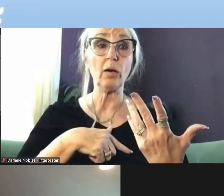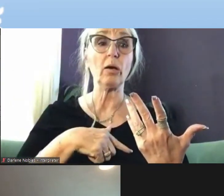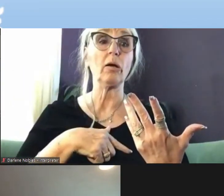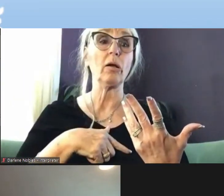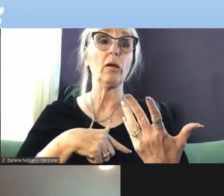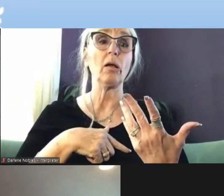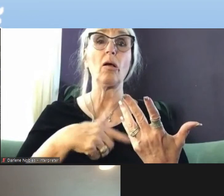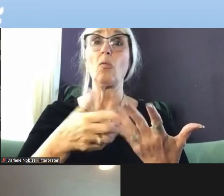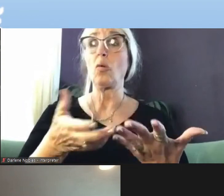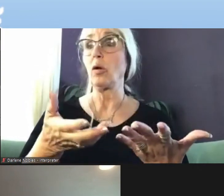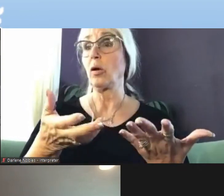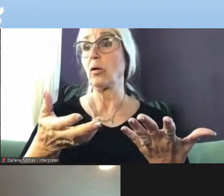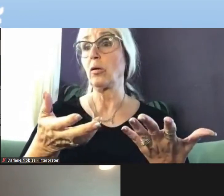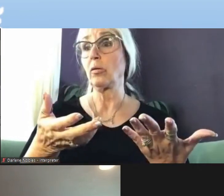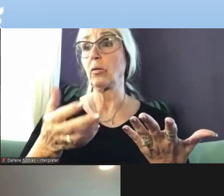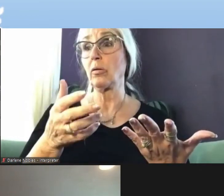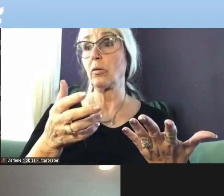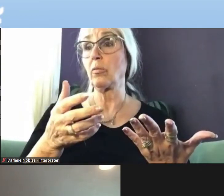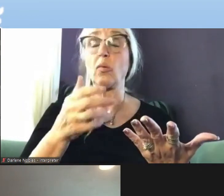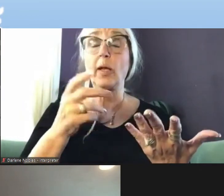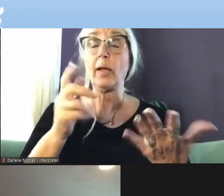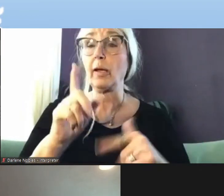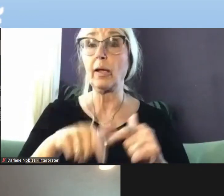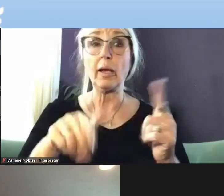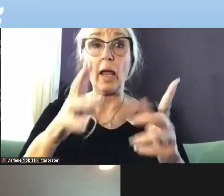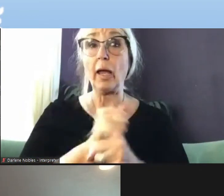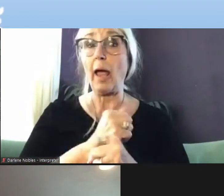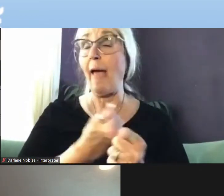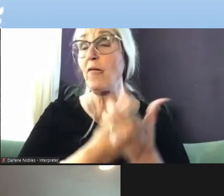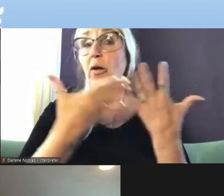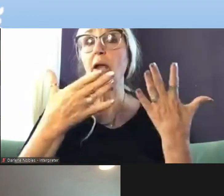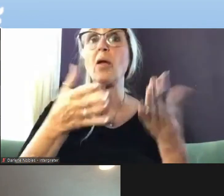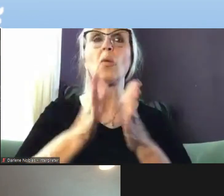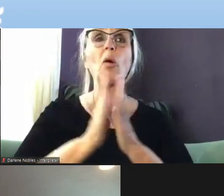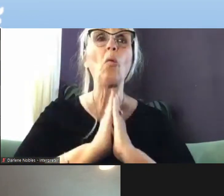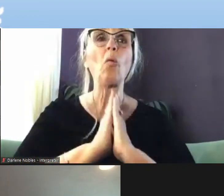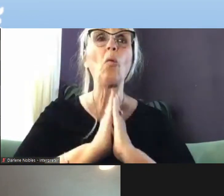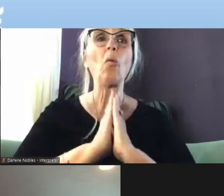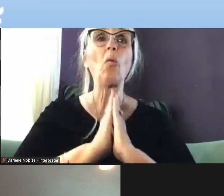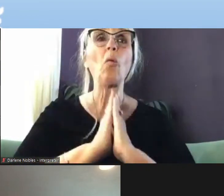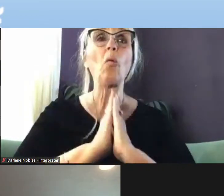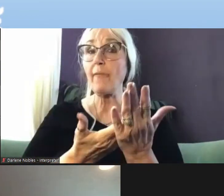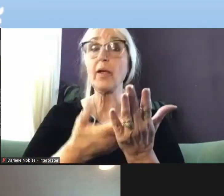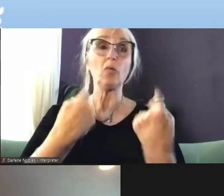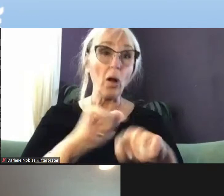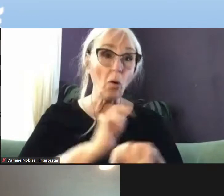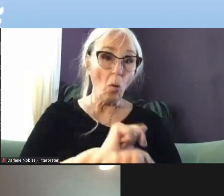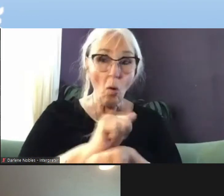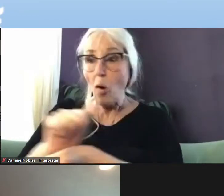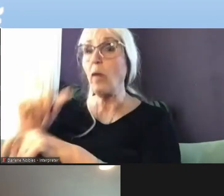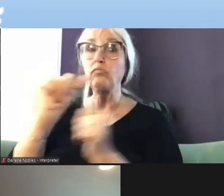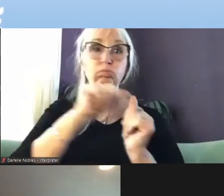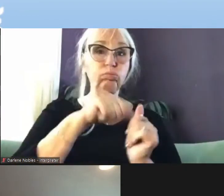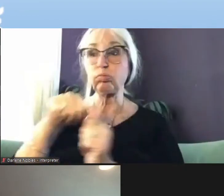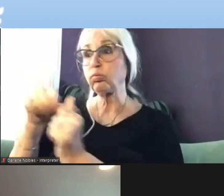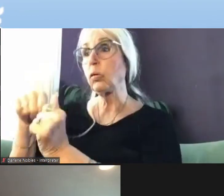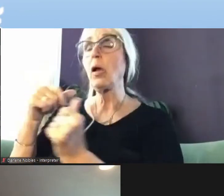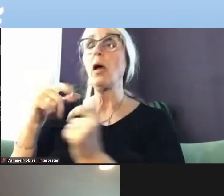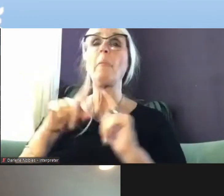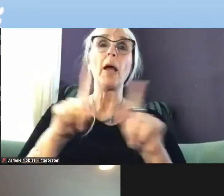request that comes in and immediately trying to work on it. That to